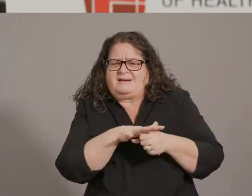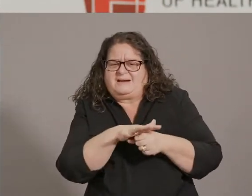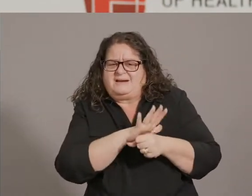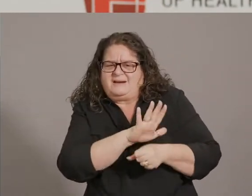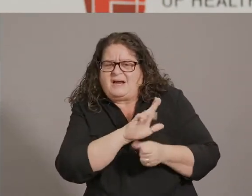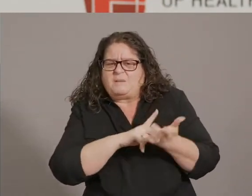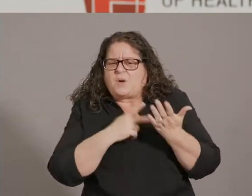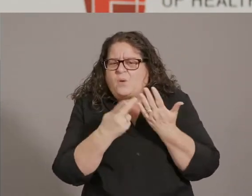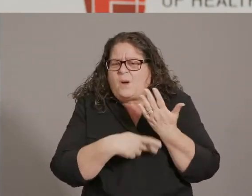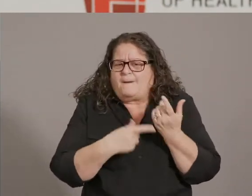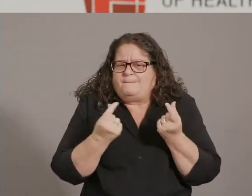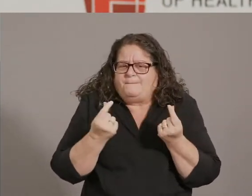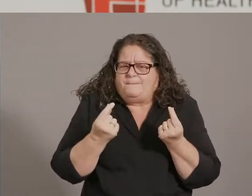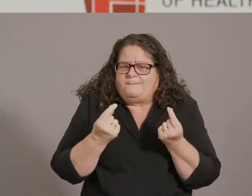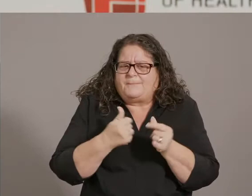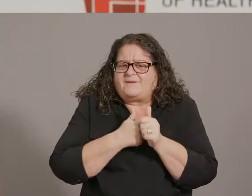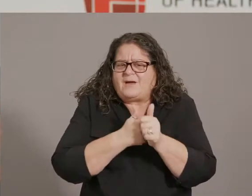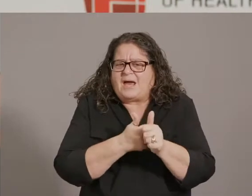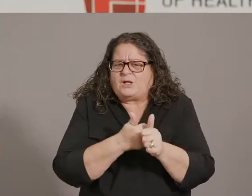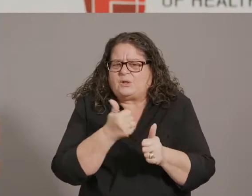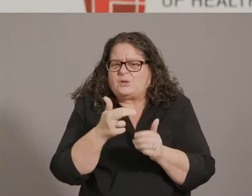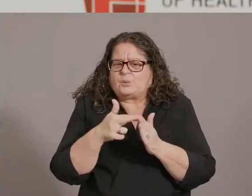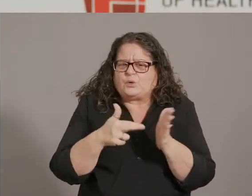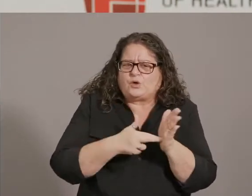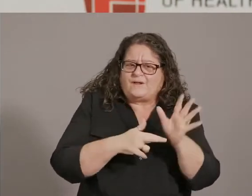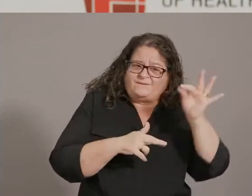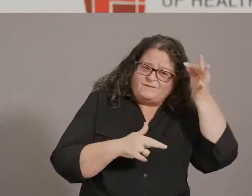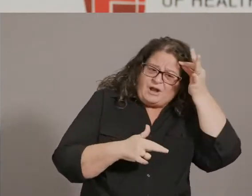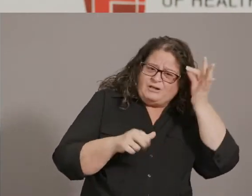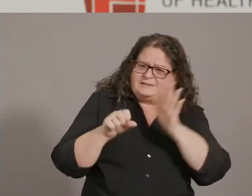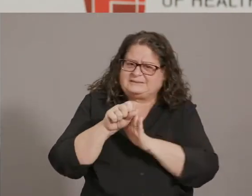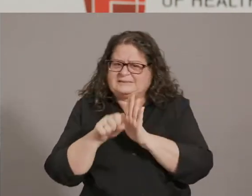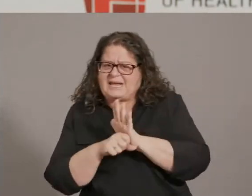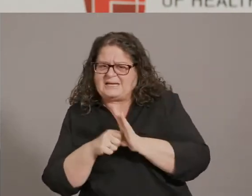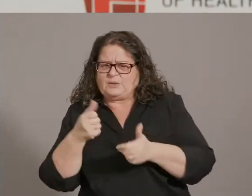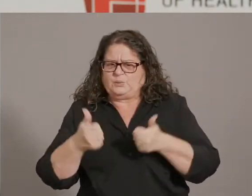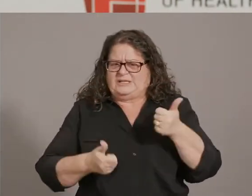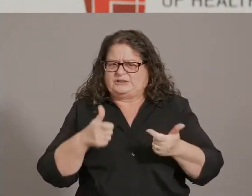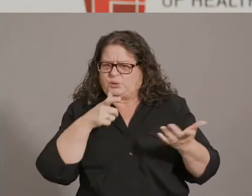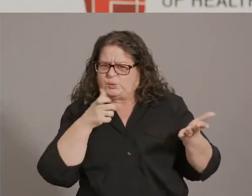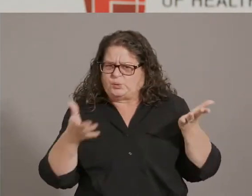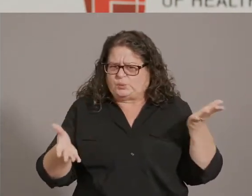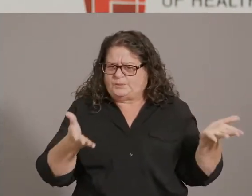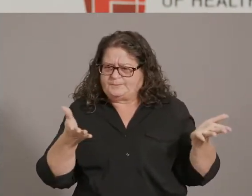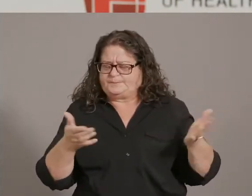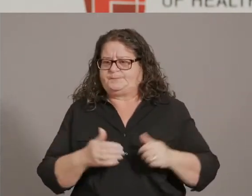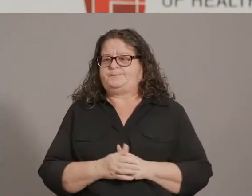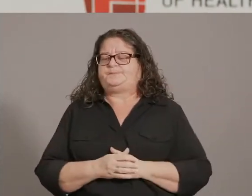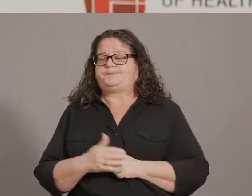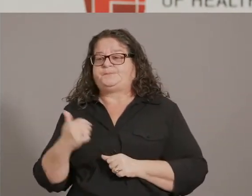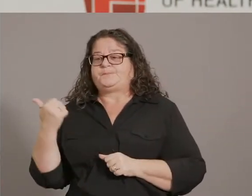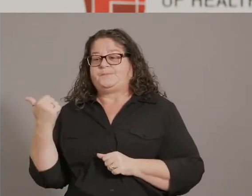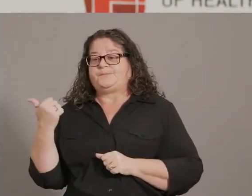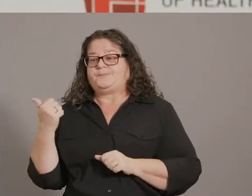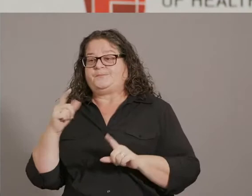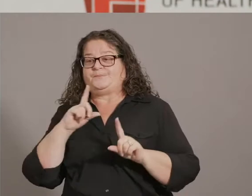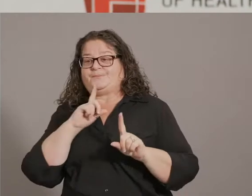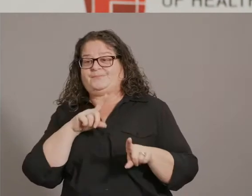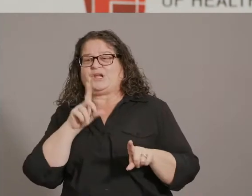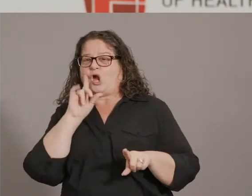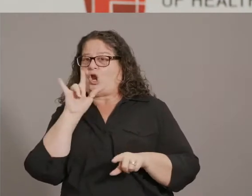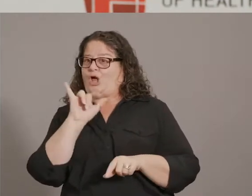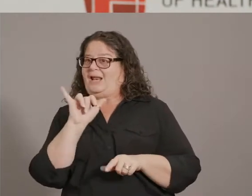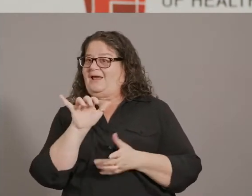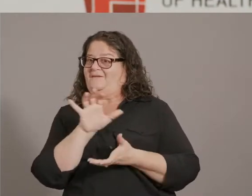absolutely. So that's a really great question, and it does get a little confusing when you look at our pharmacy partners. So for a while, we